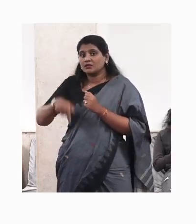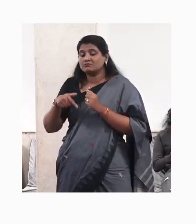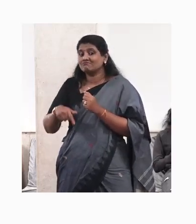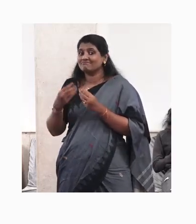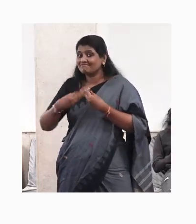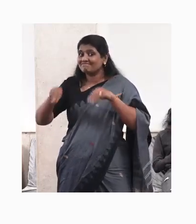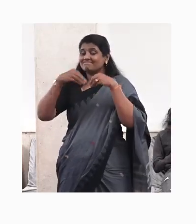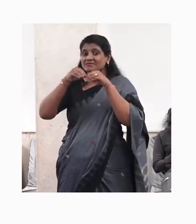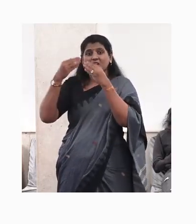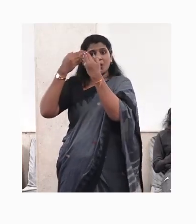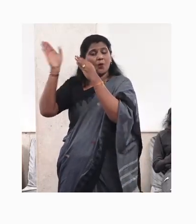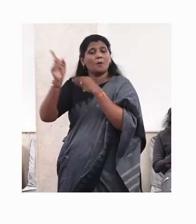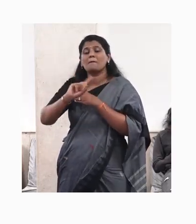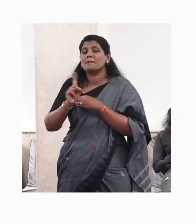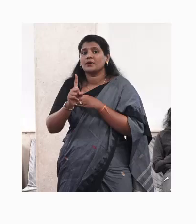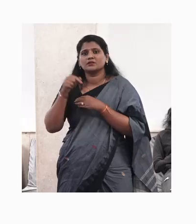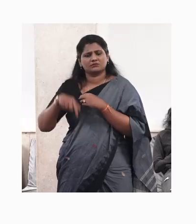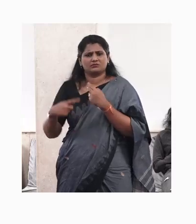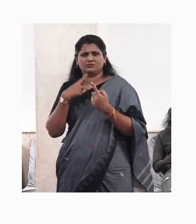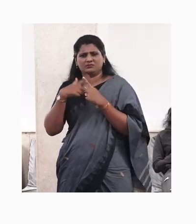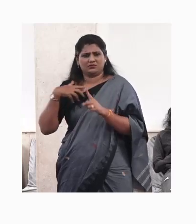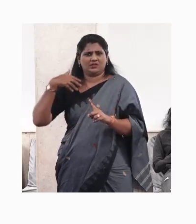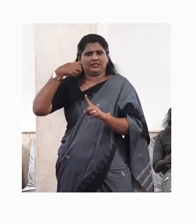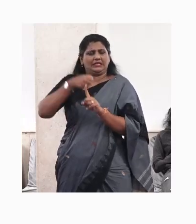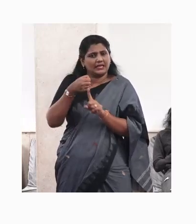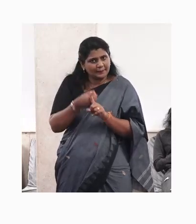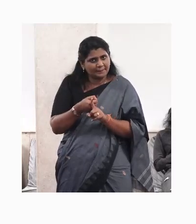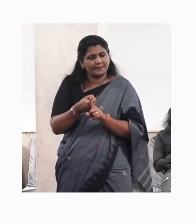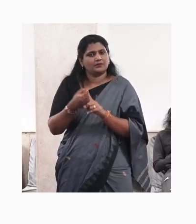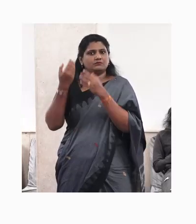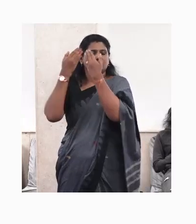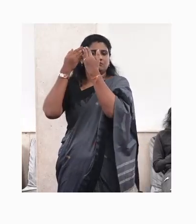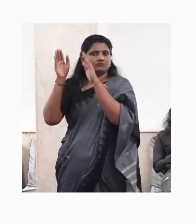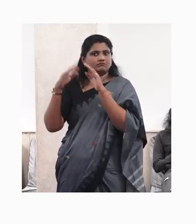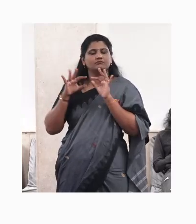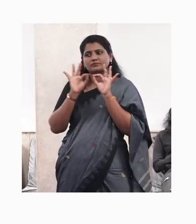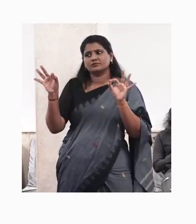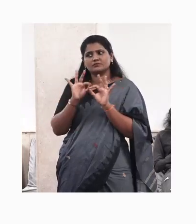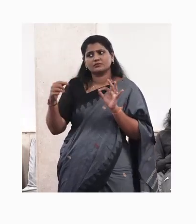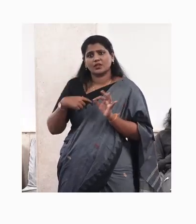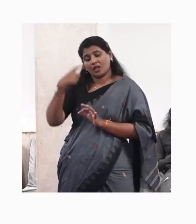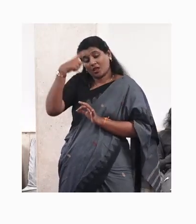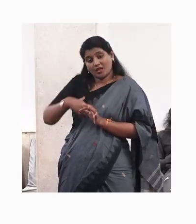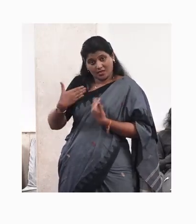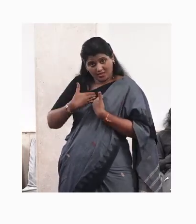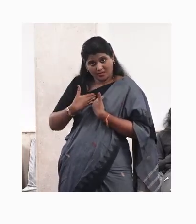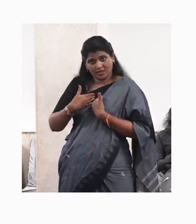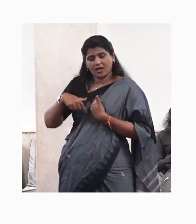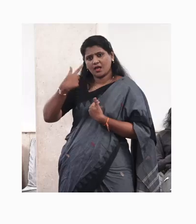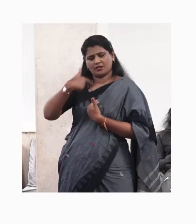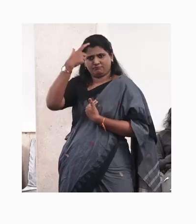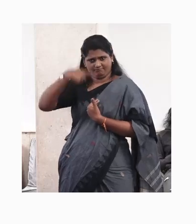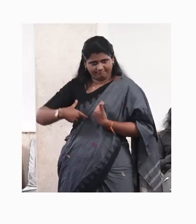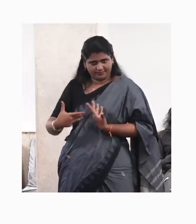to plug open dialogue, this is just to talk about the impact of open dialogue on me, because as an individual who